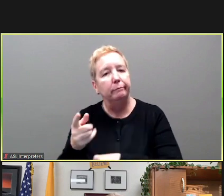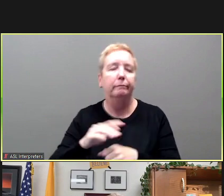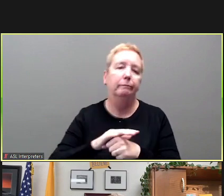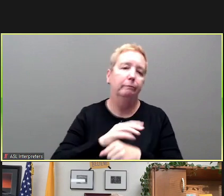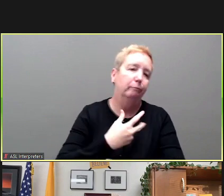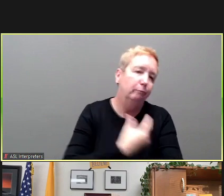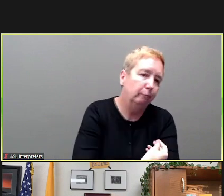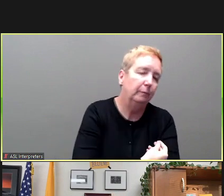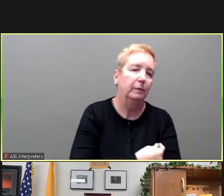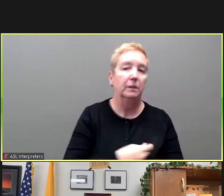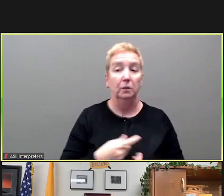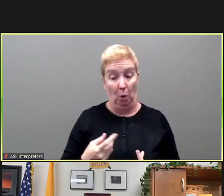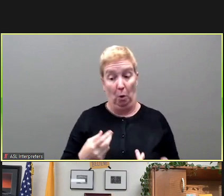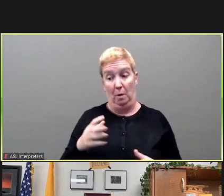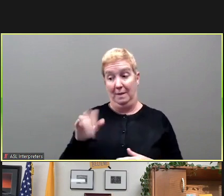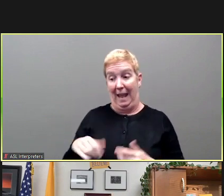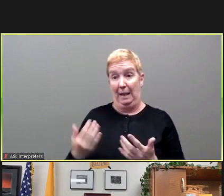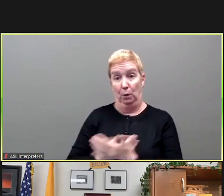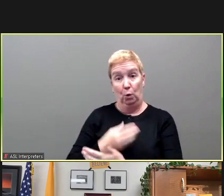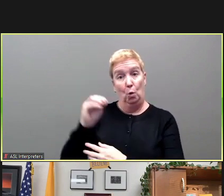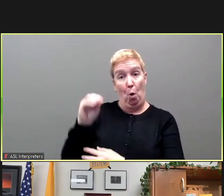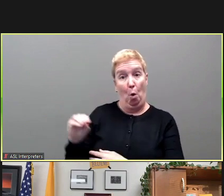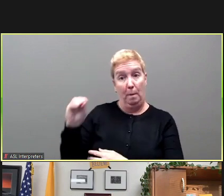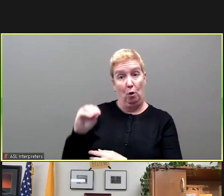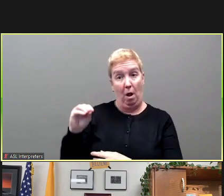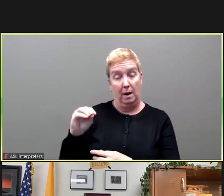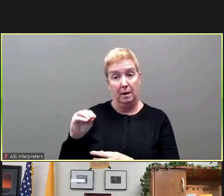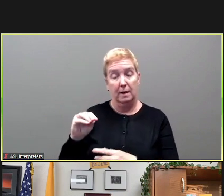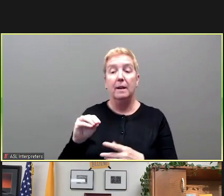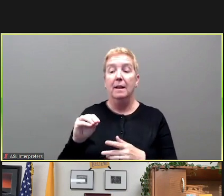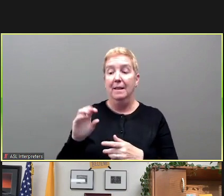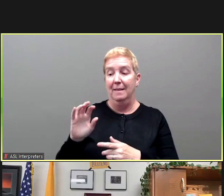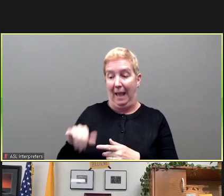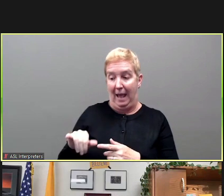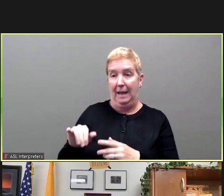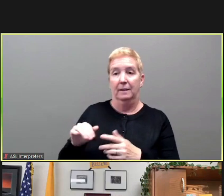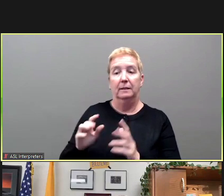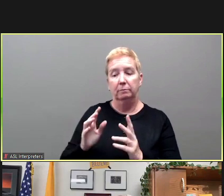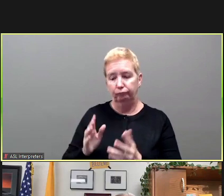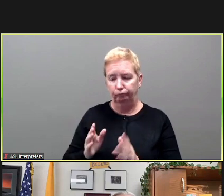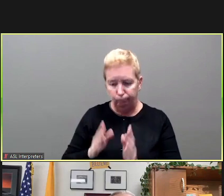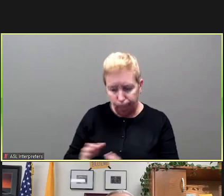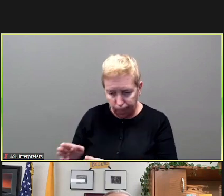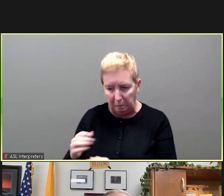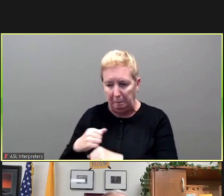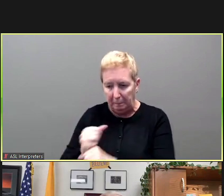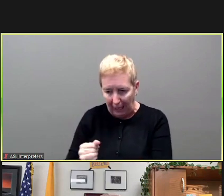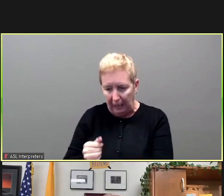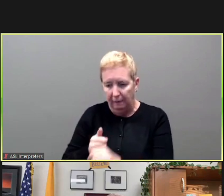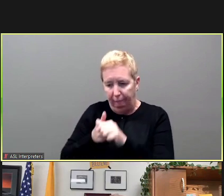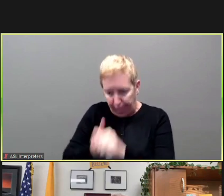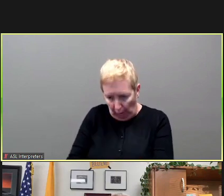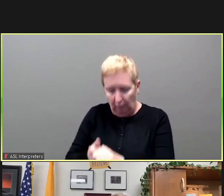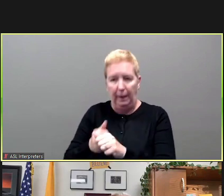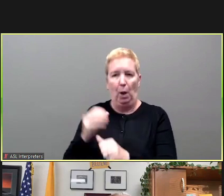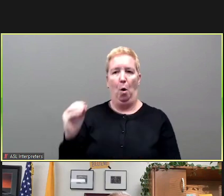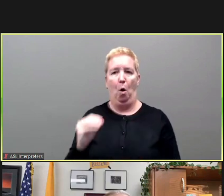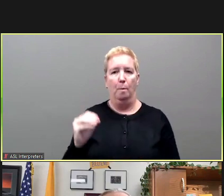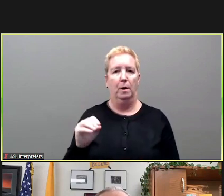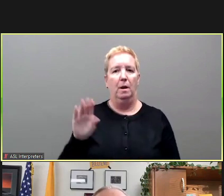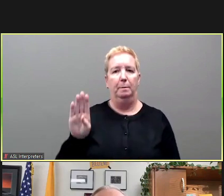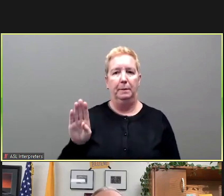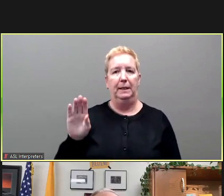that this new booster for Omicron is patterned and made off of Omicron B5, which is far and away